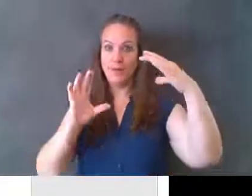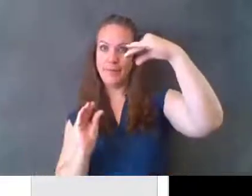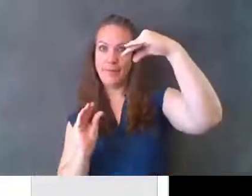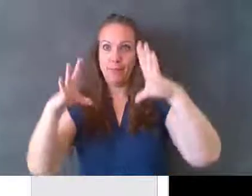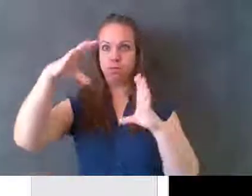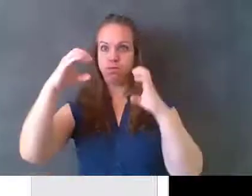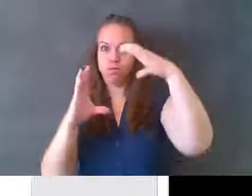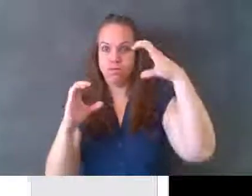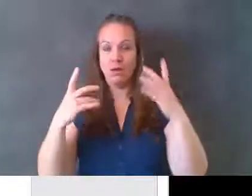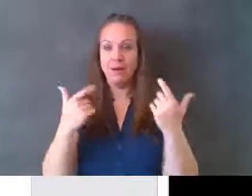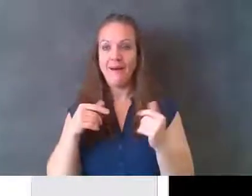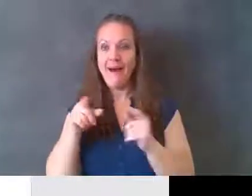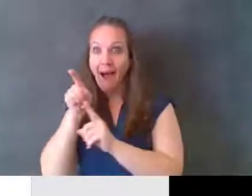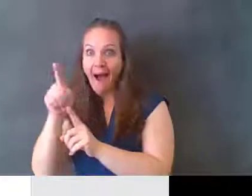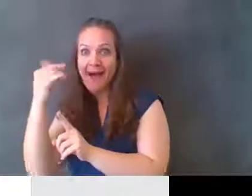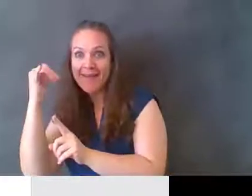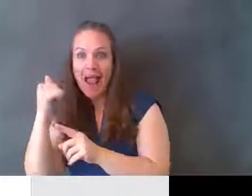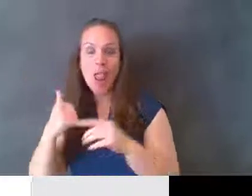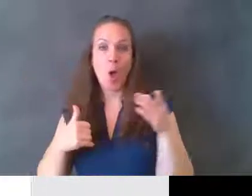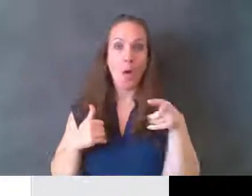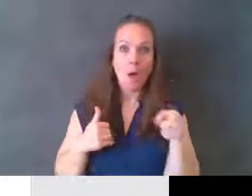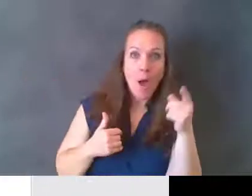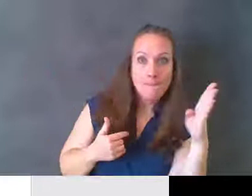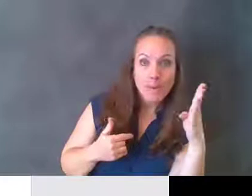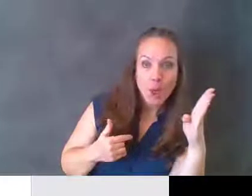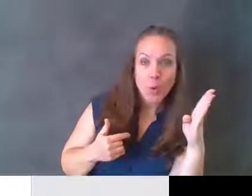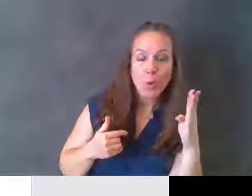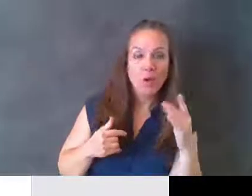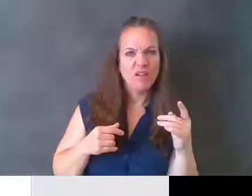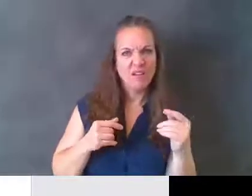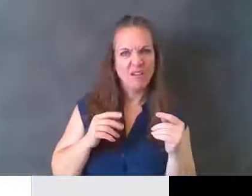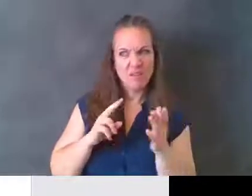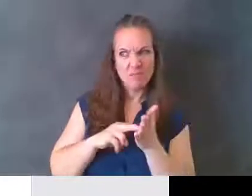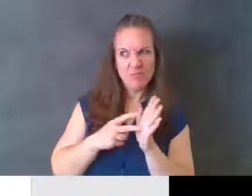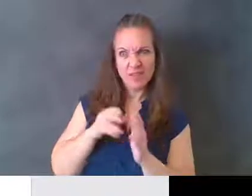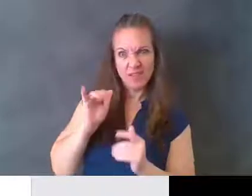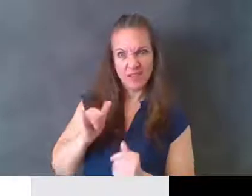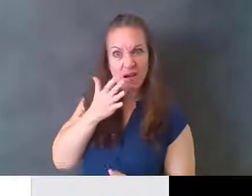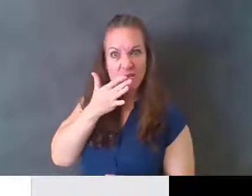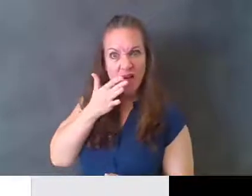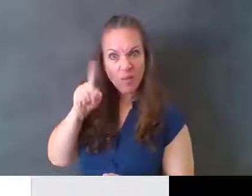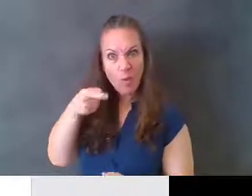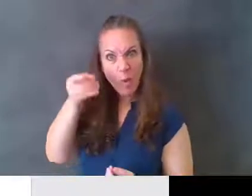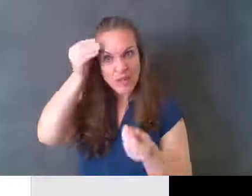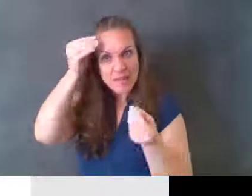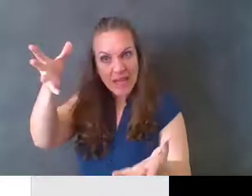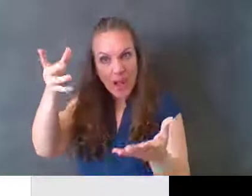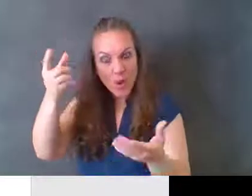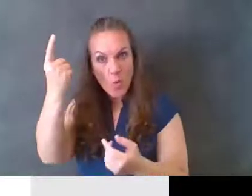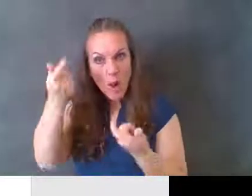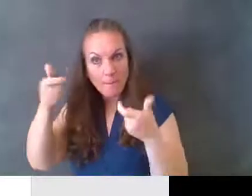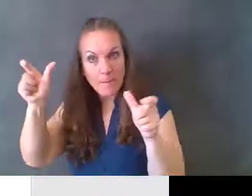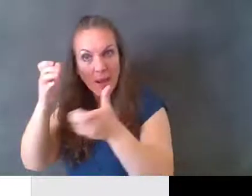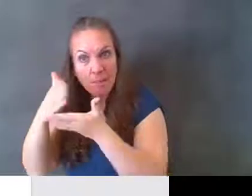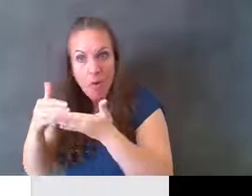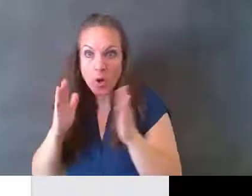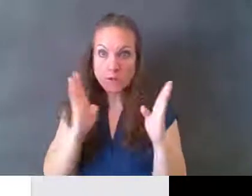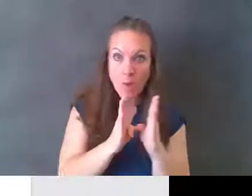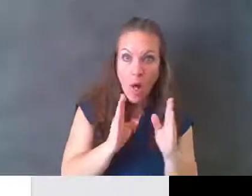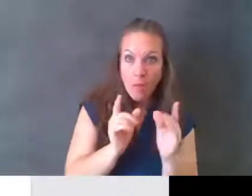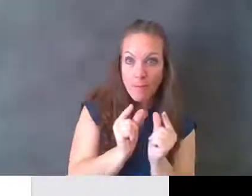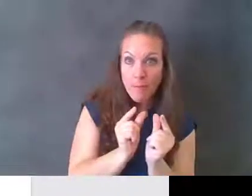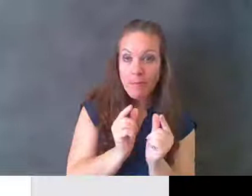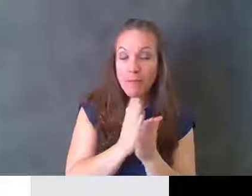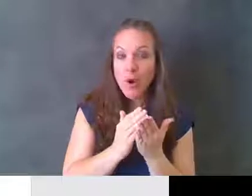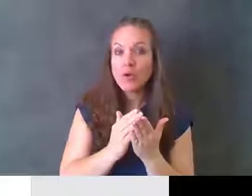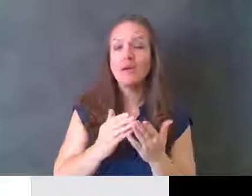blue and this section's yellow. We never want just the colors to be the things conveying the meaning. We want to use alternate